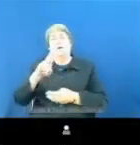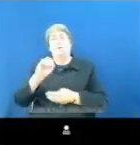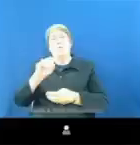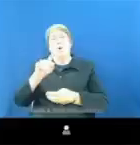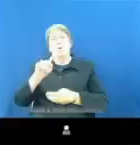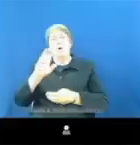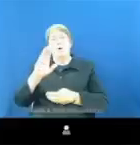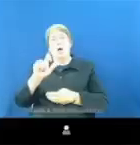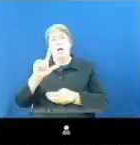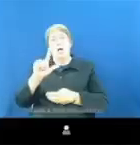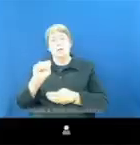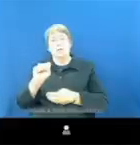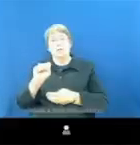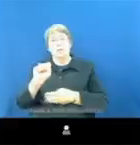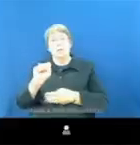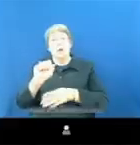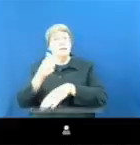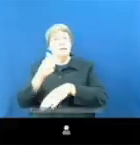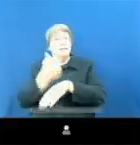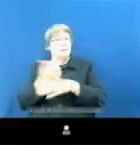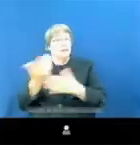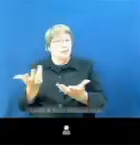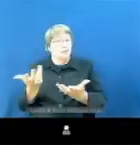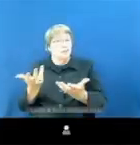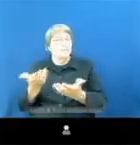are established by the court,